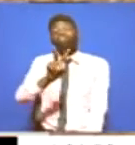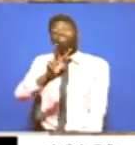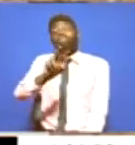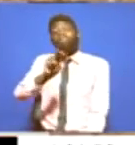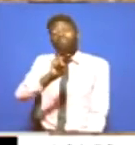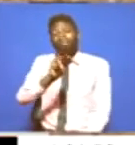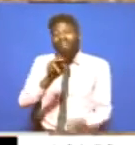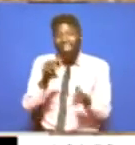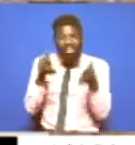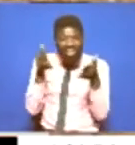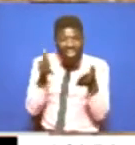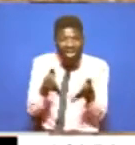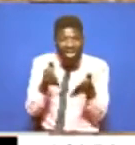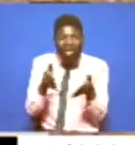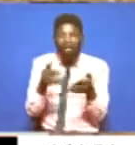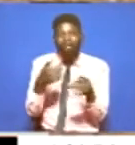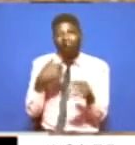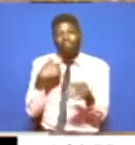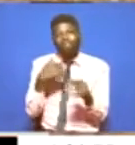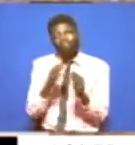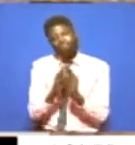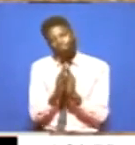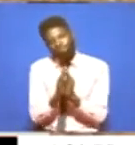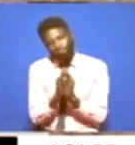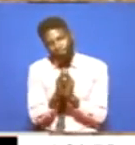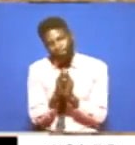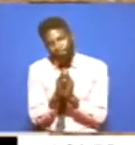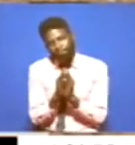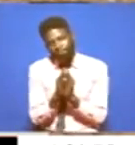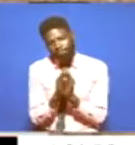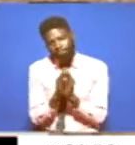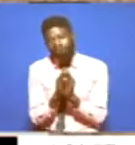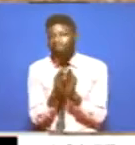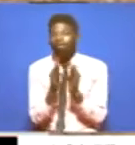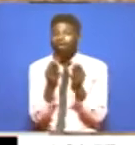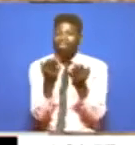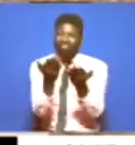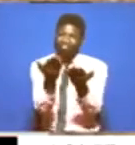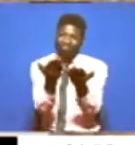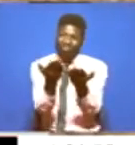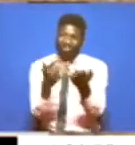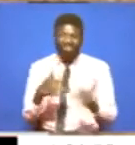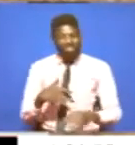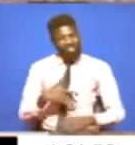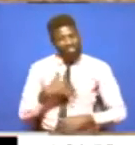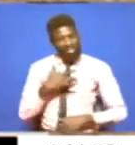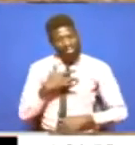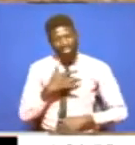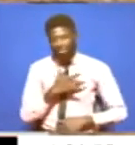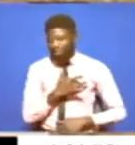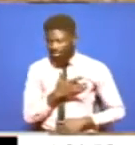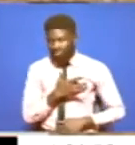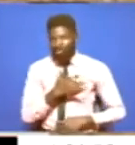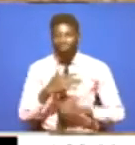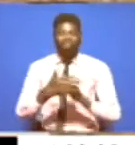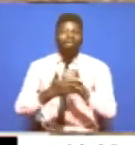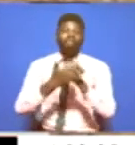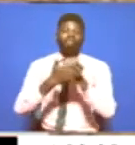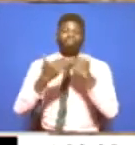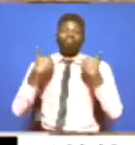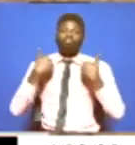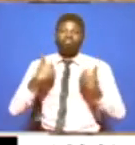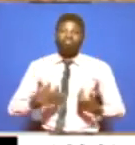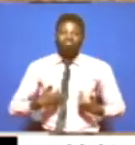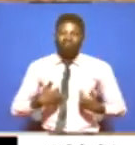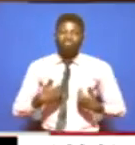nimefika. Nigeomba kwa ufumilifu, mtu anaona huruma, anisaidie,